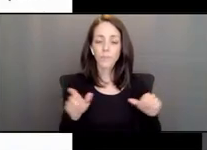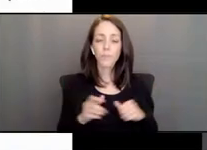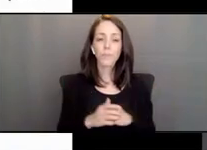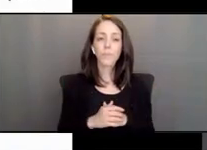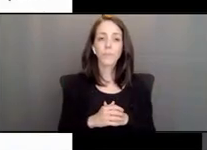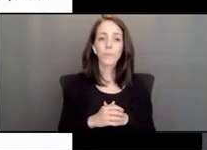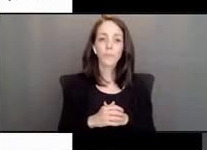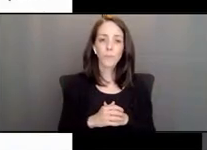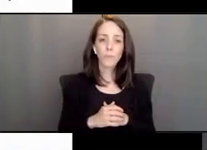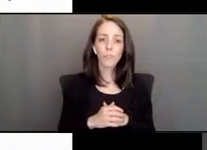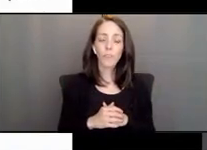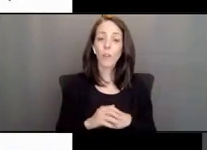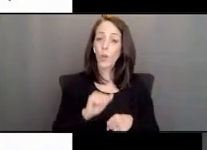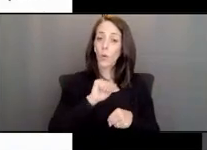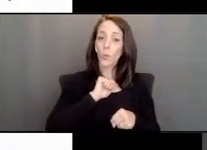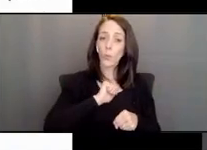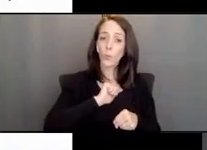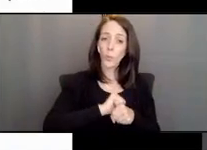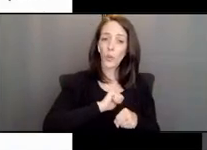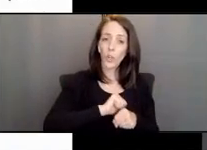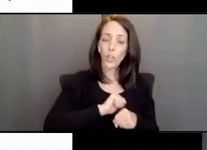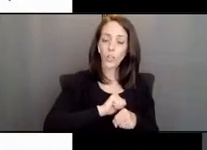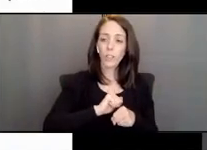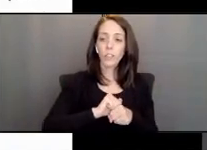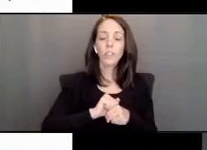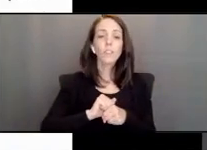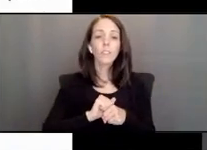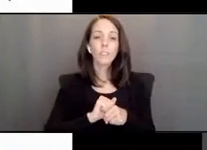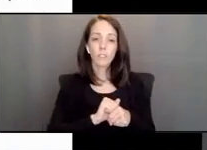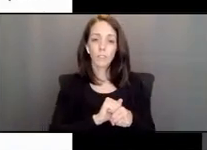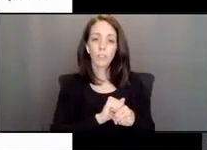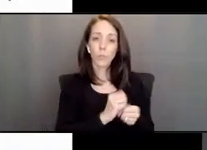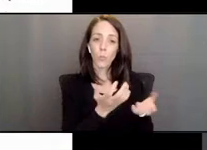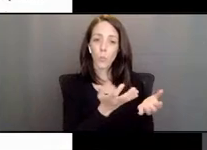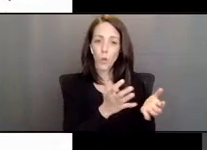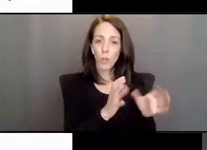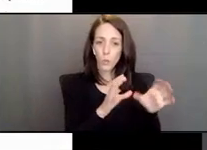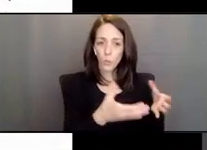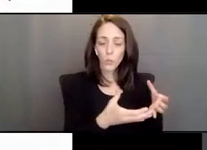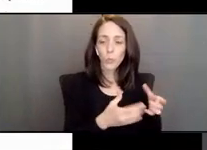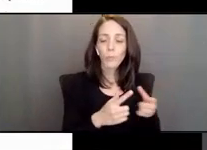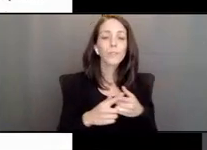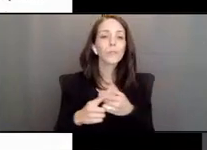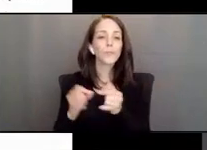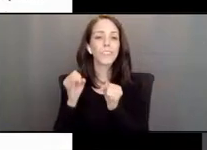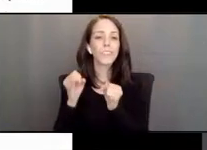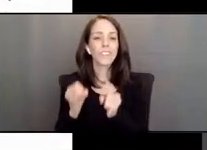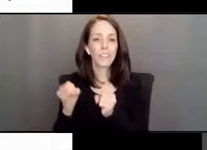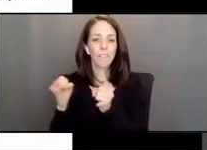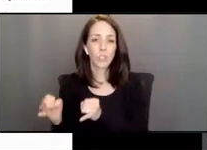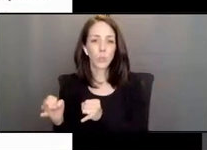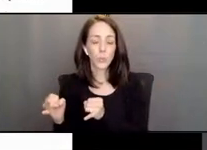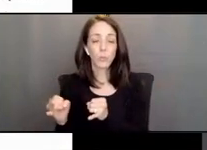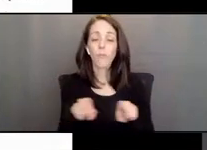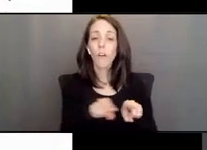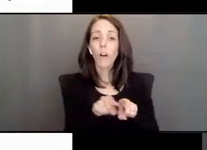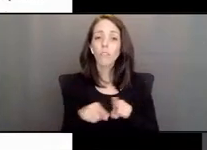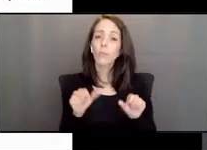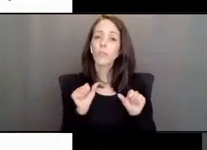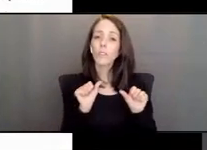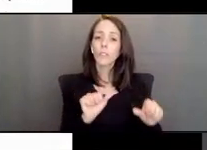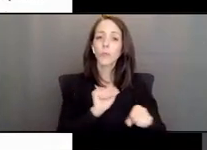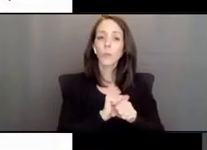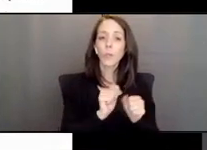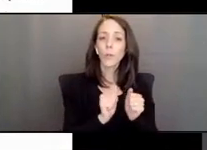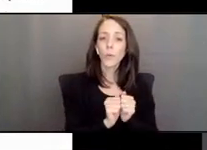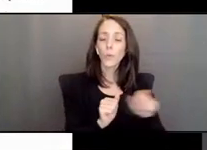single objective that was advanced to the OHSU 2025 process. In addition, we continued work with the health system wellness sprints